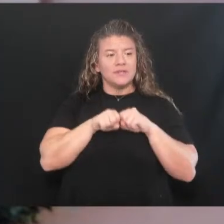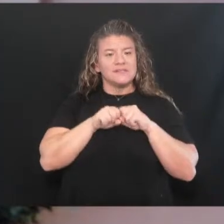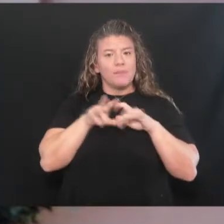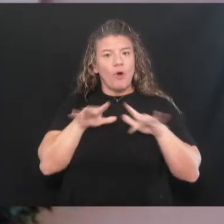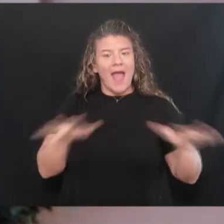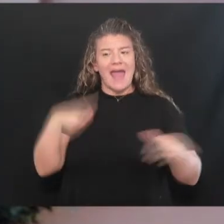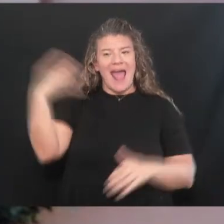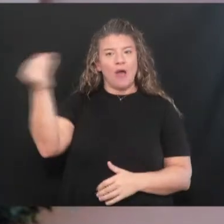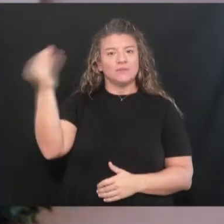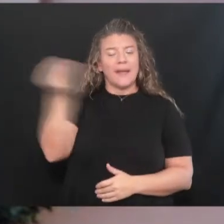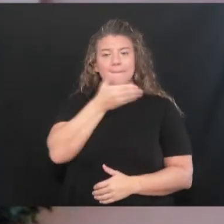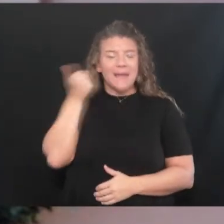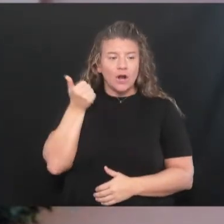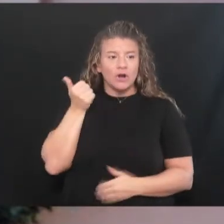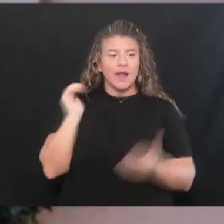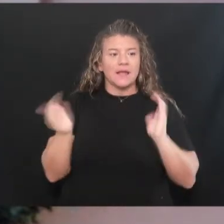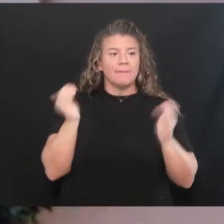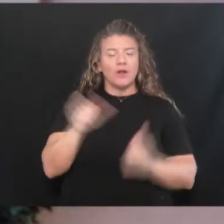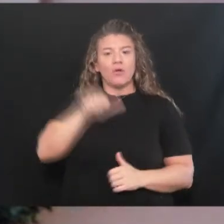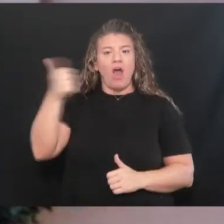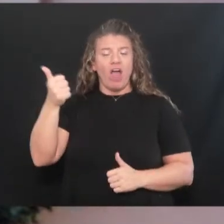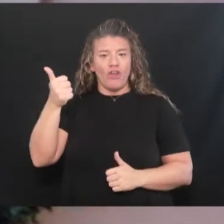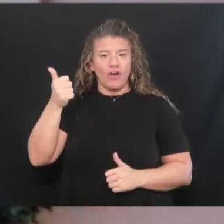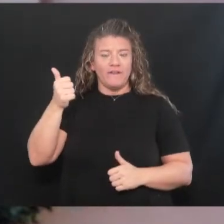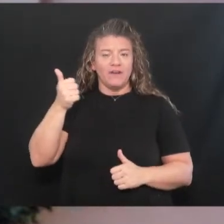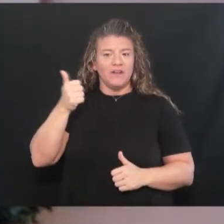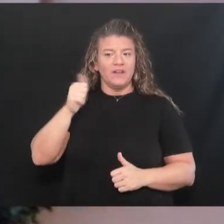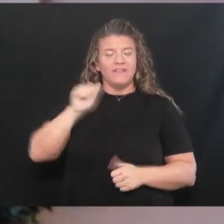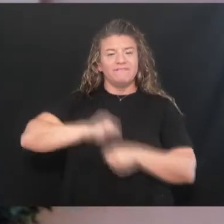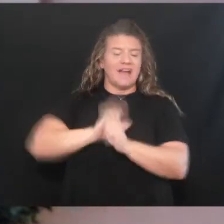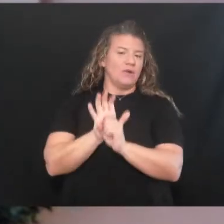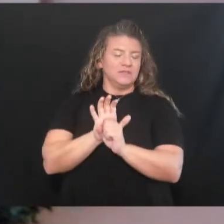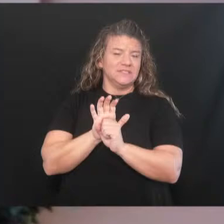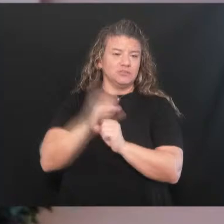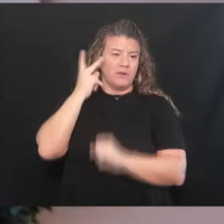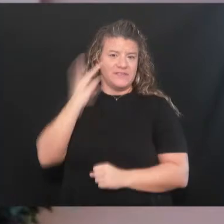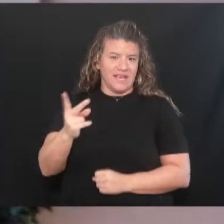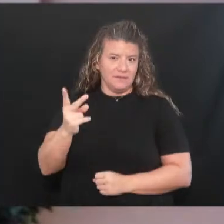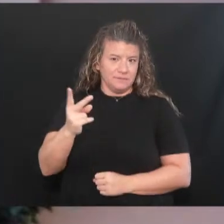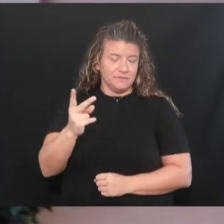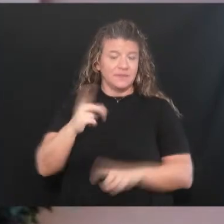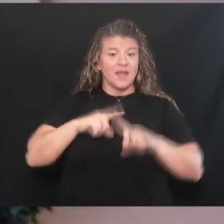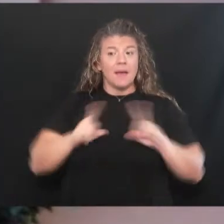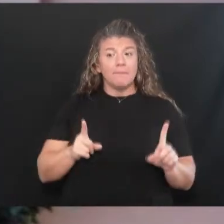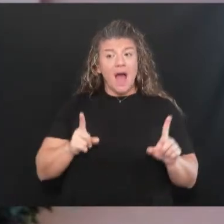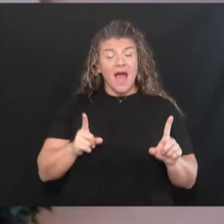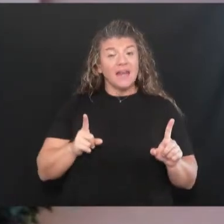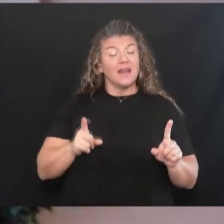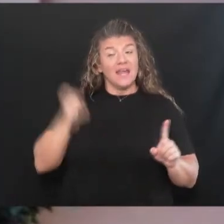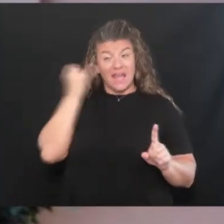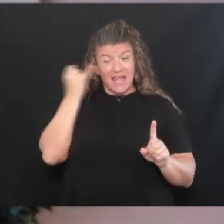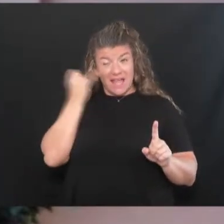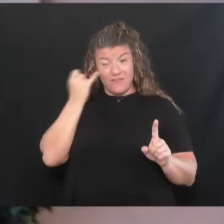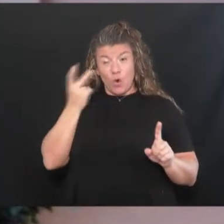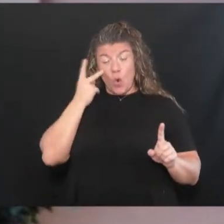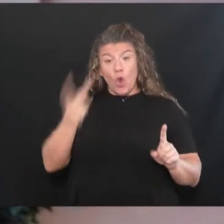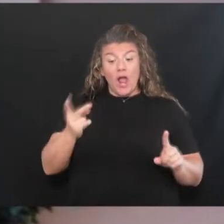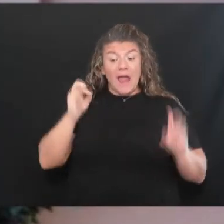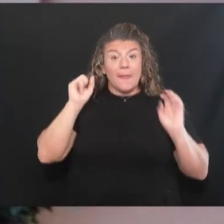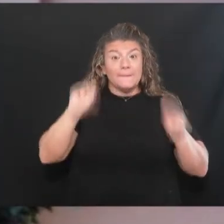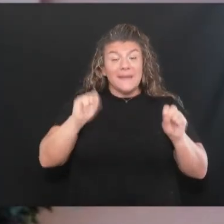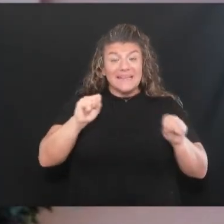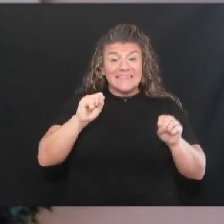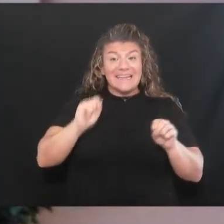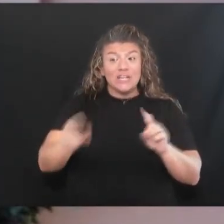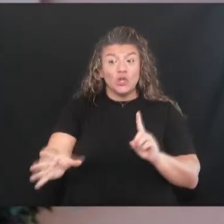outside better than other viruses, other COVID viruses we've seen. But if you look at the ability to